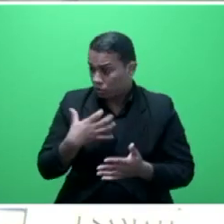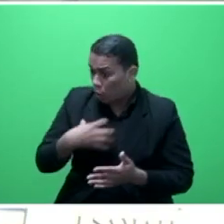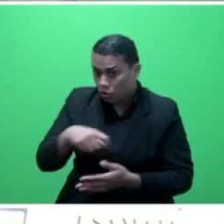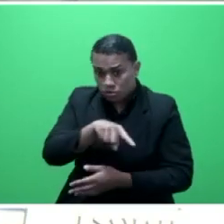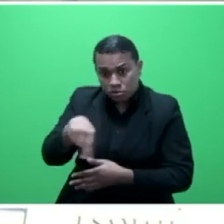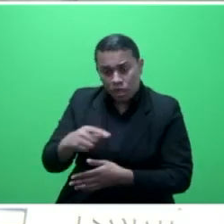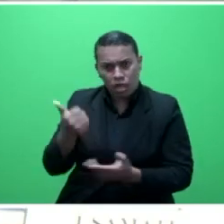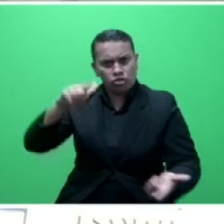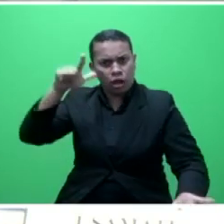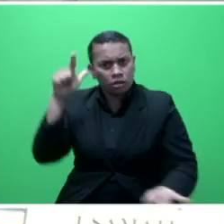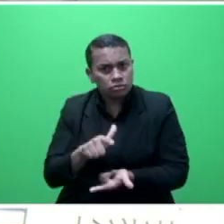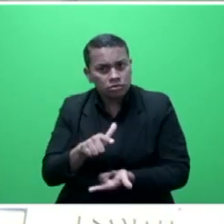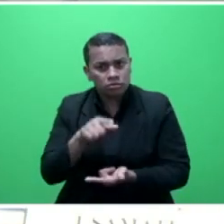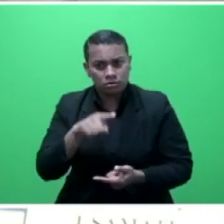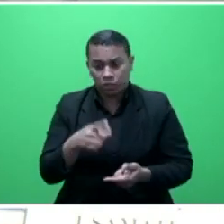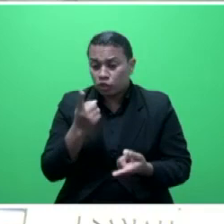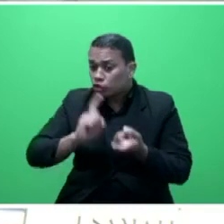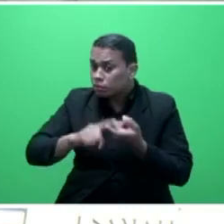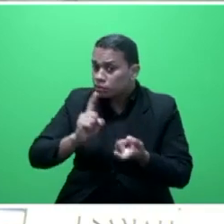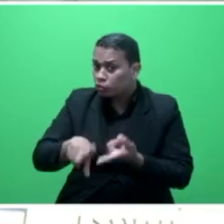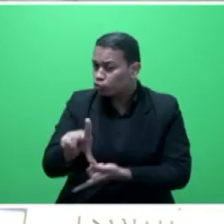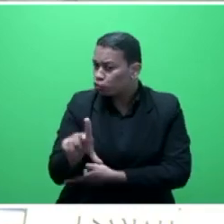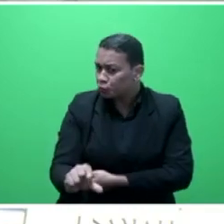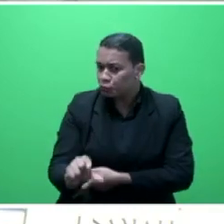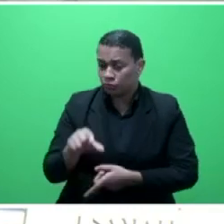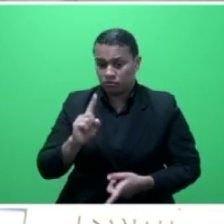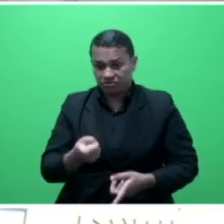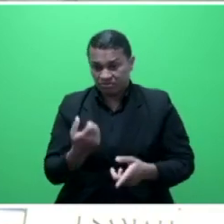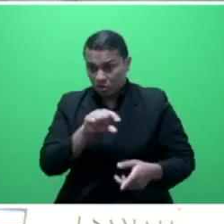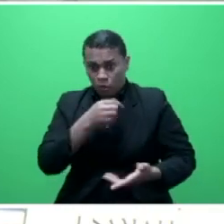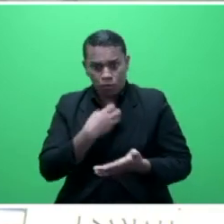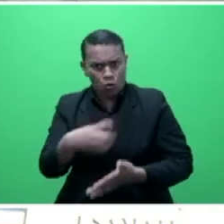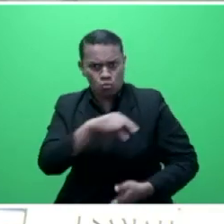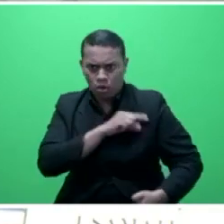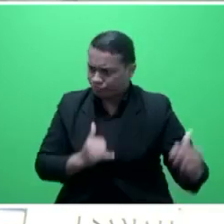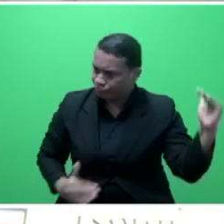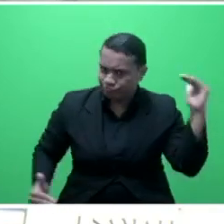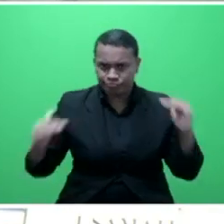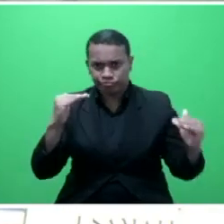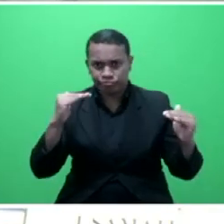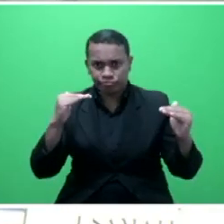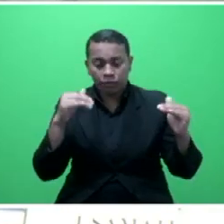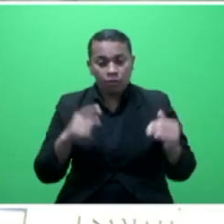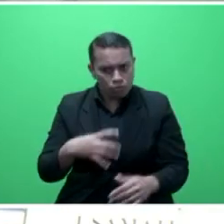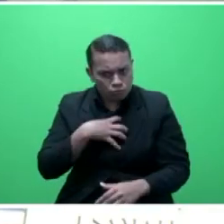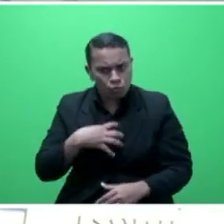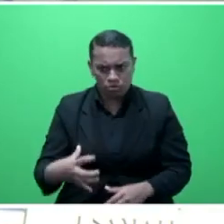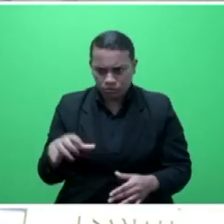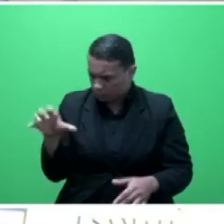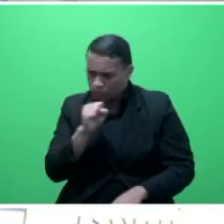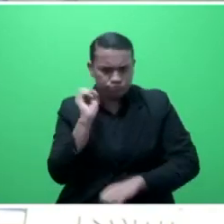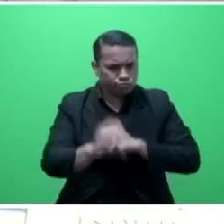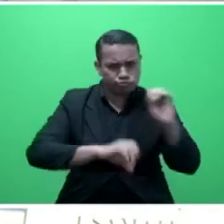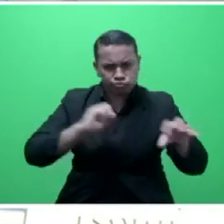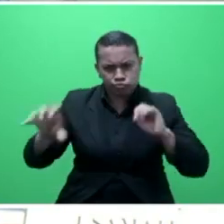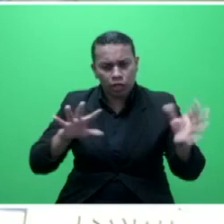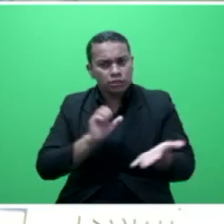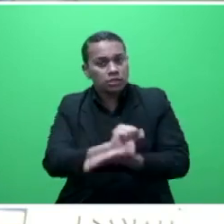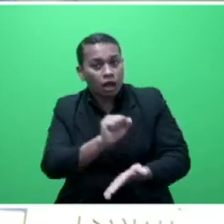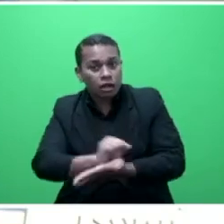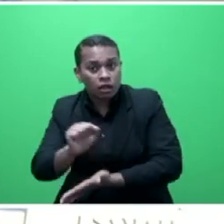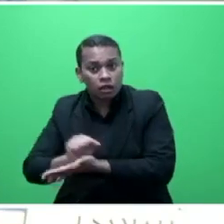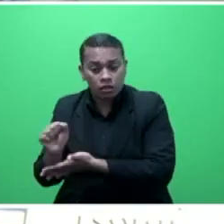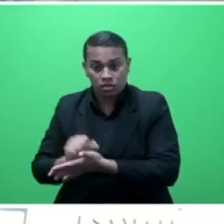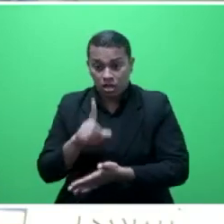and higher quality products on shelves across Fiji. In that aim, Mr. Speaker, sir, all personal imports will now be duty